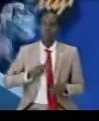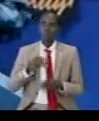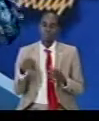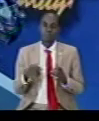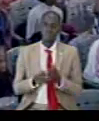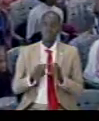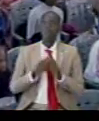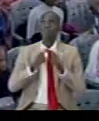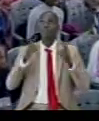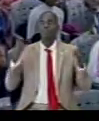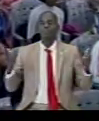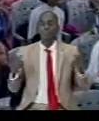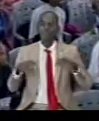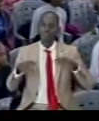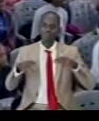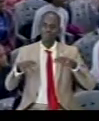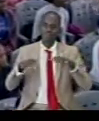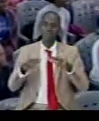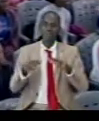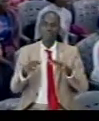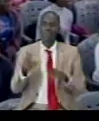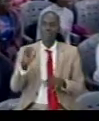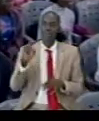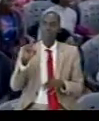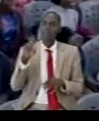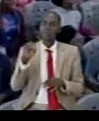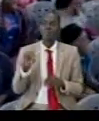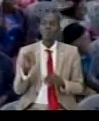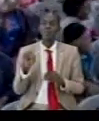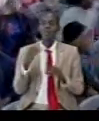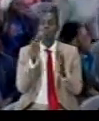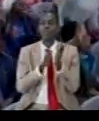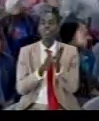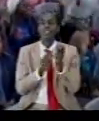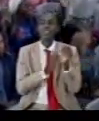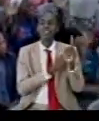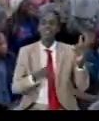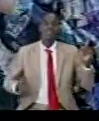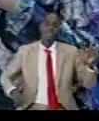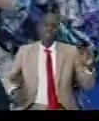congregation. Ondo, praise the Lord!